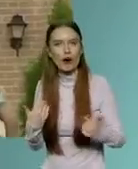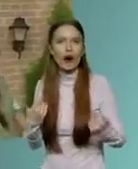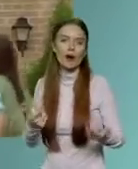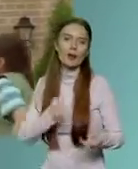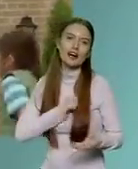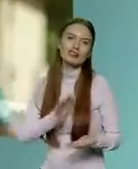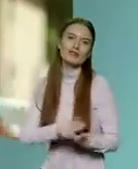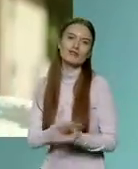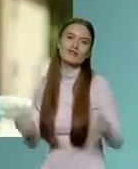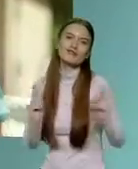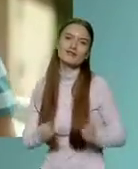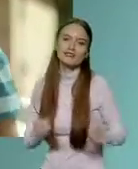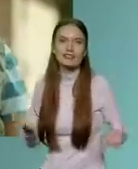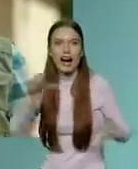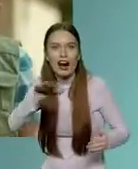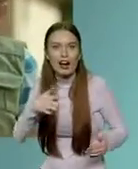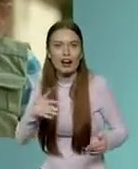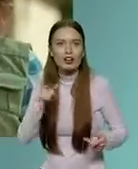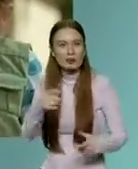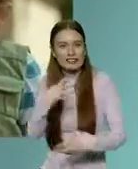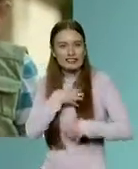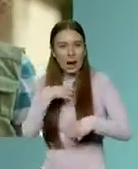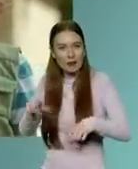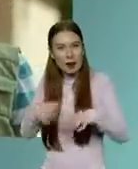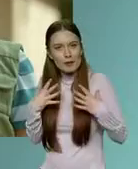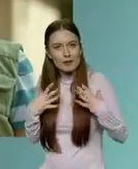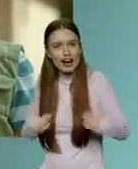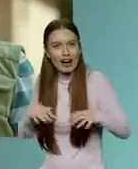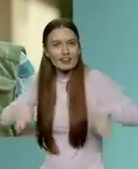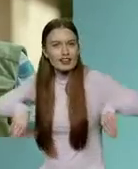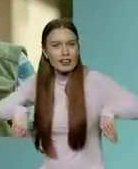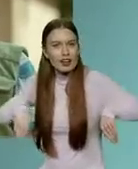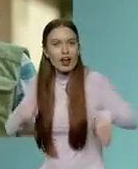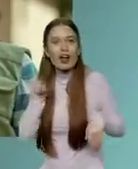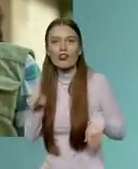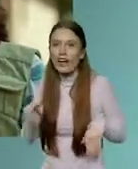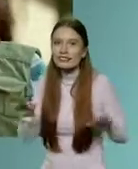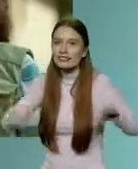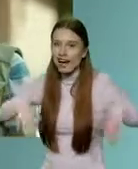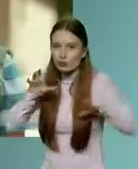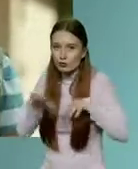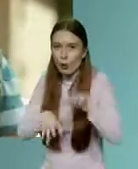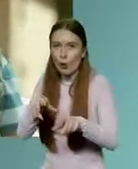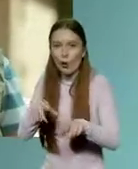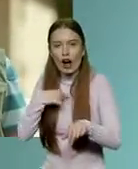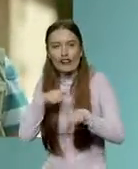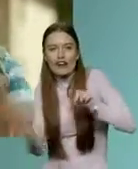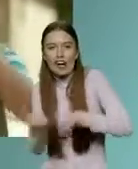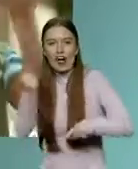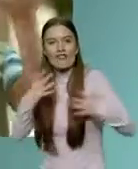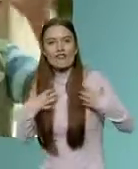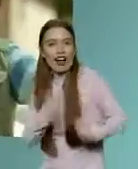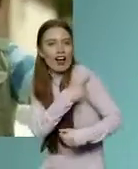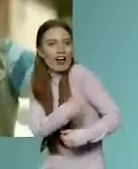Dad! Dana! You scared the insides of a saurus away. That's this dinosaur. I'm trying to get one of its feathers to complete